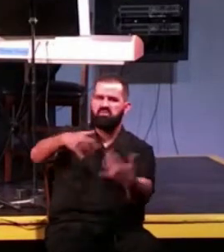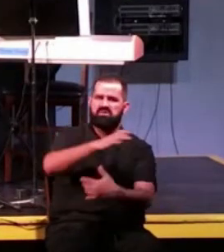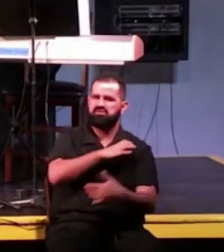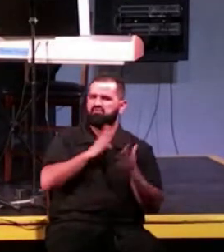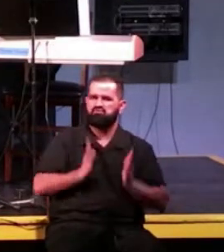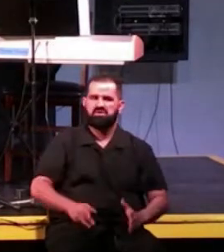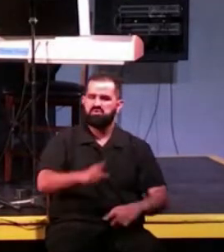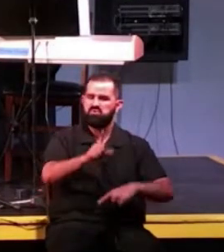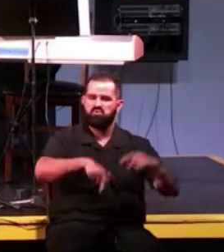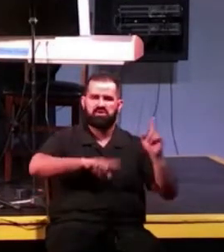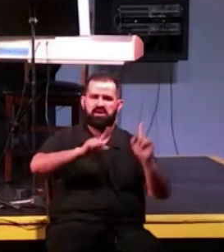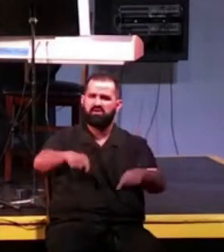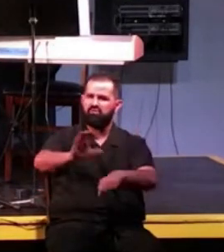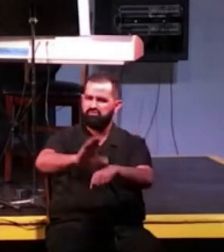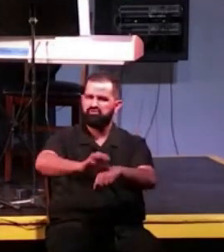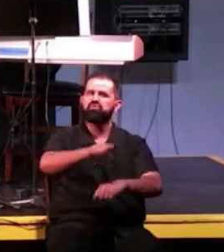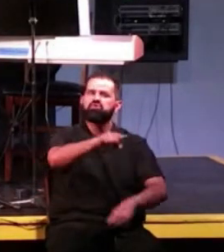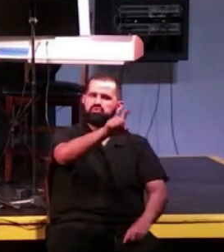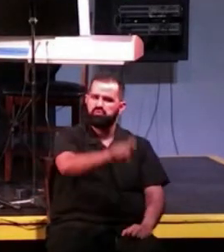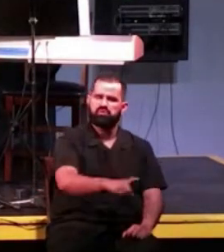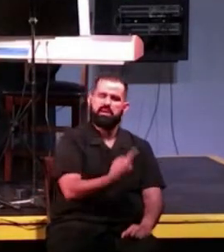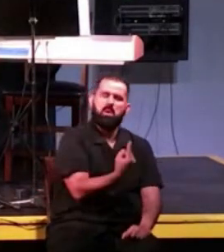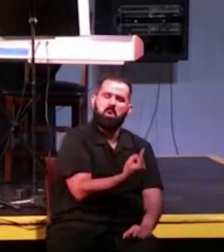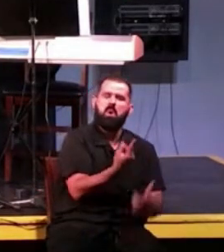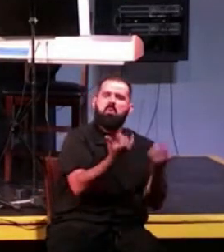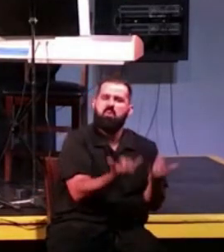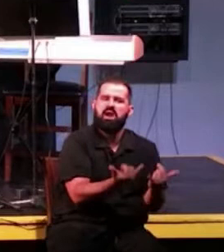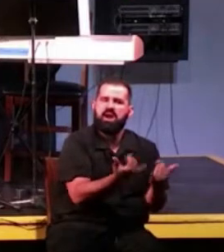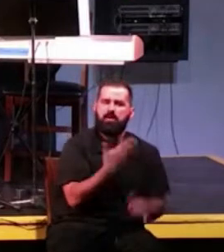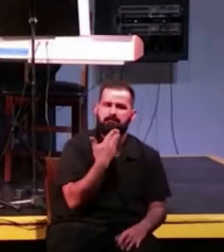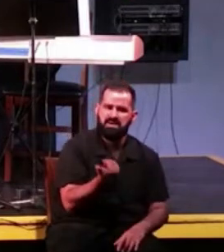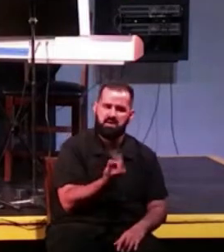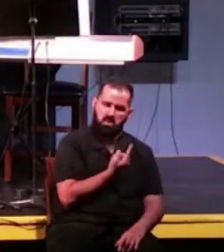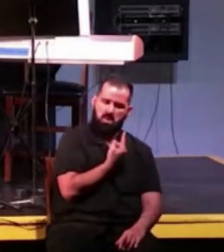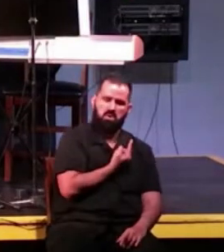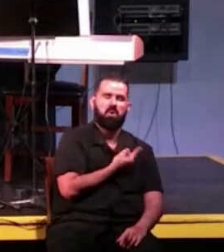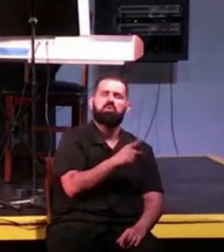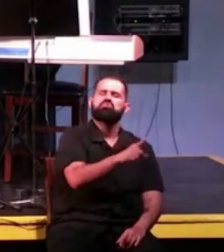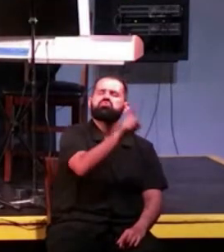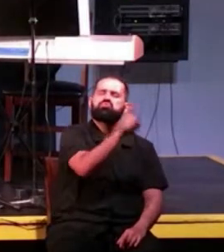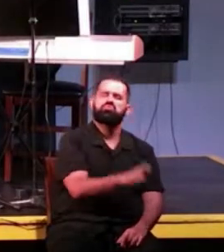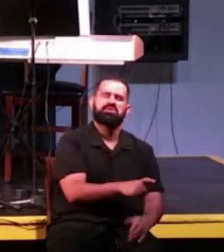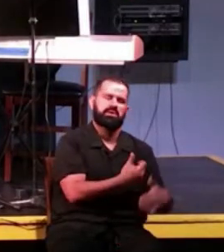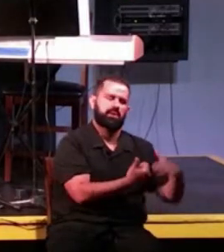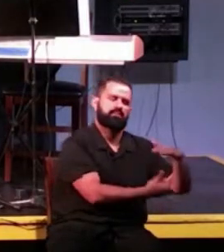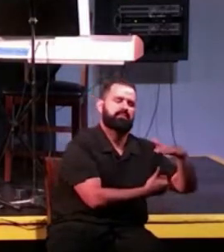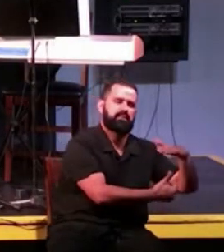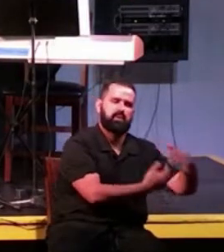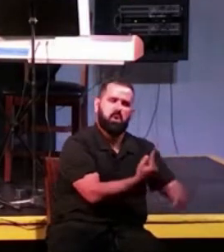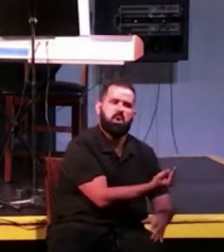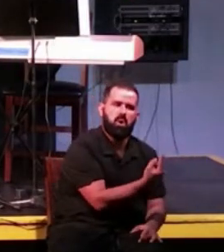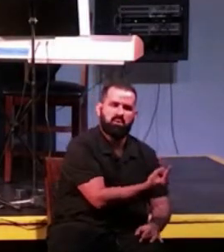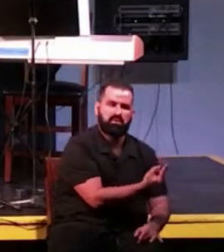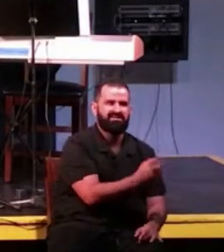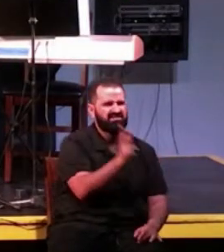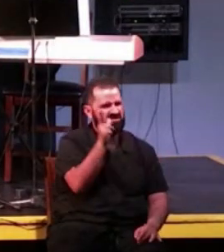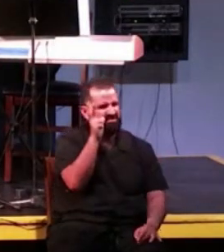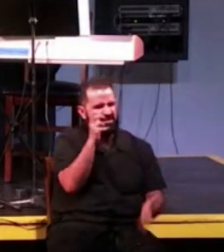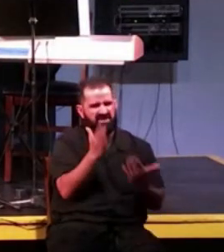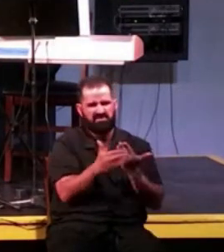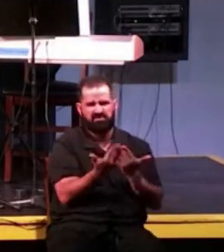can't go to church. You need to be by yourself right now. You can't be. You just need to be alone because he